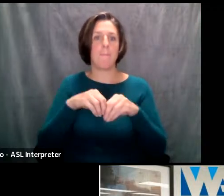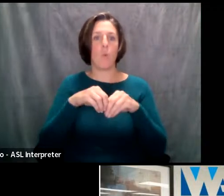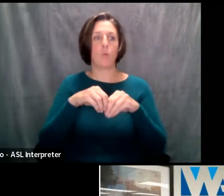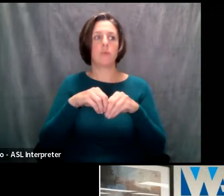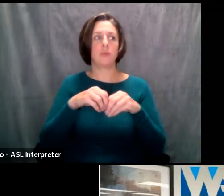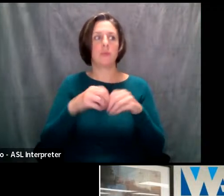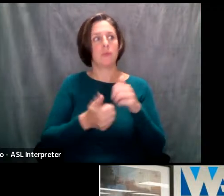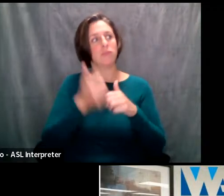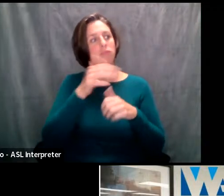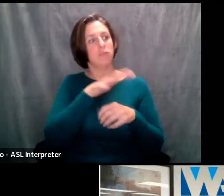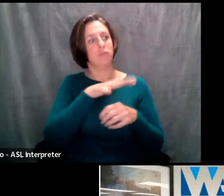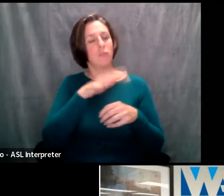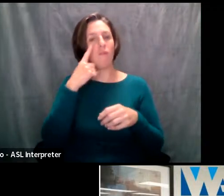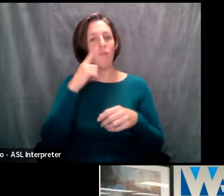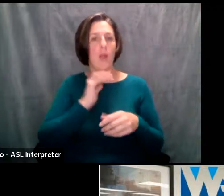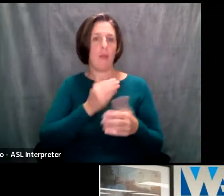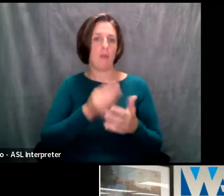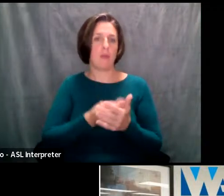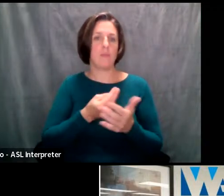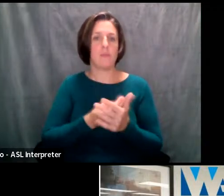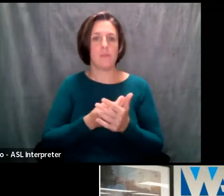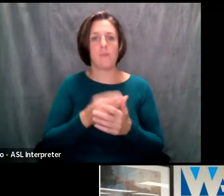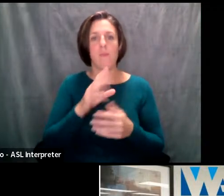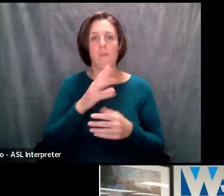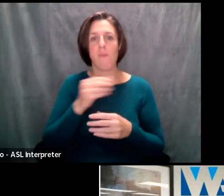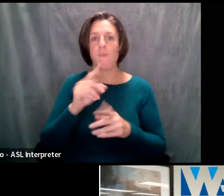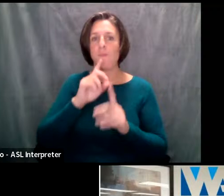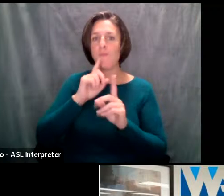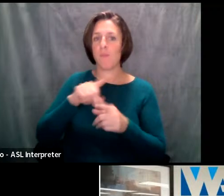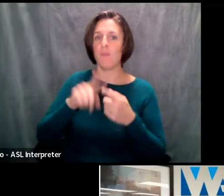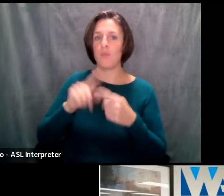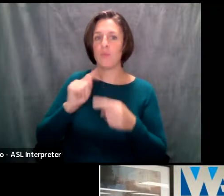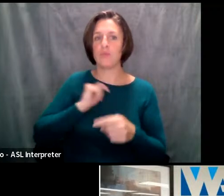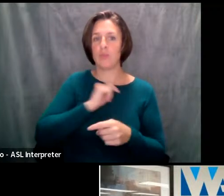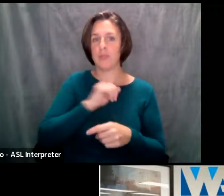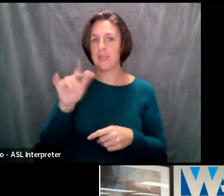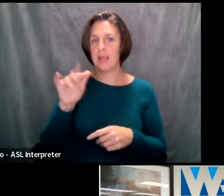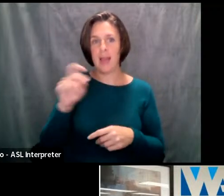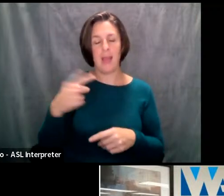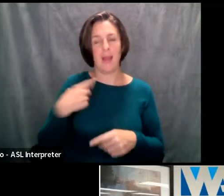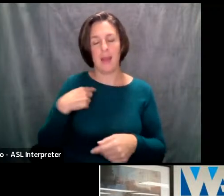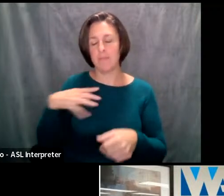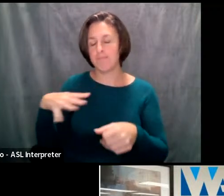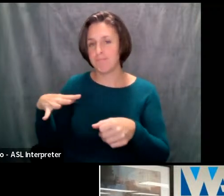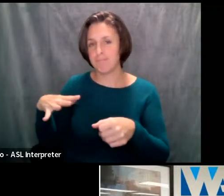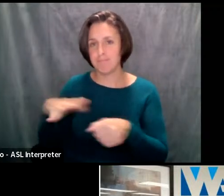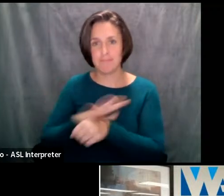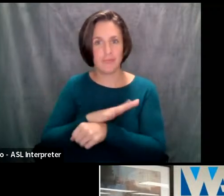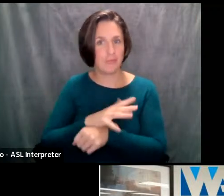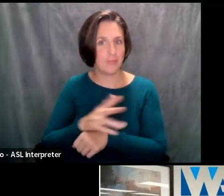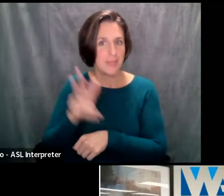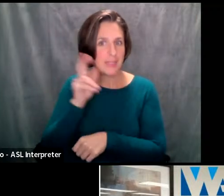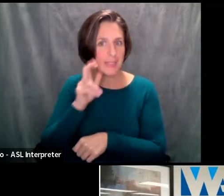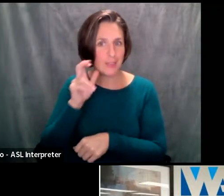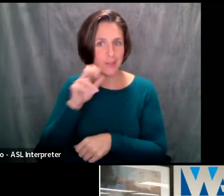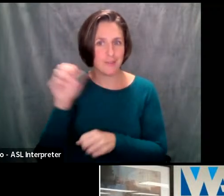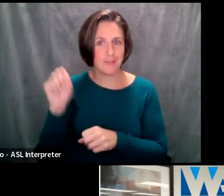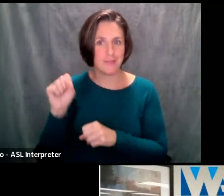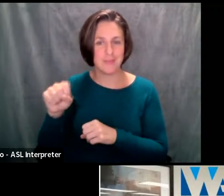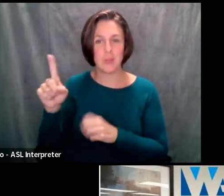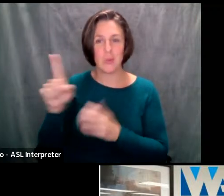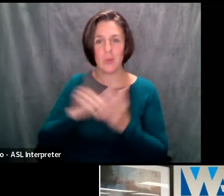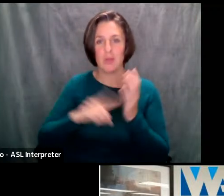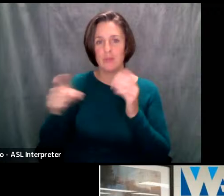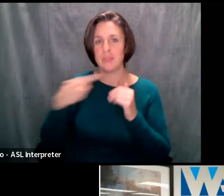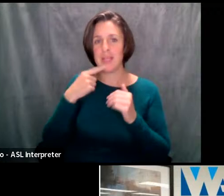And then just to respond to Trustee Land, I totally hear what you're saying. And you